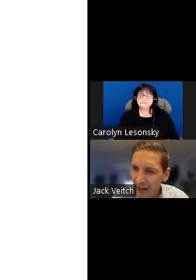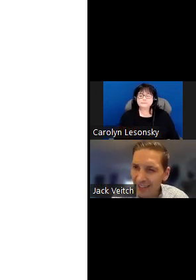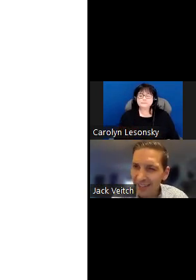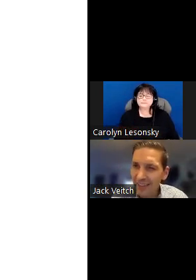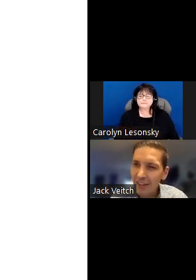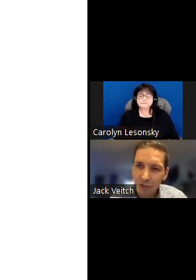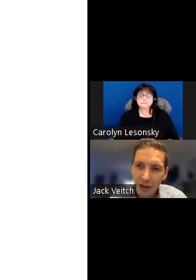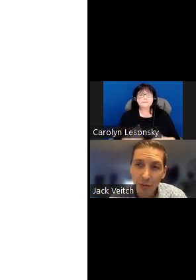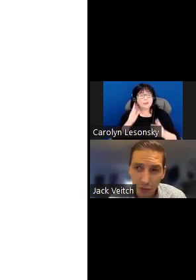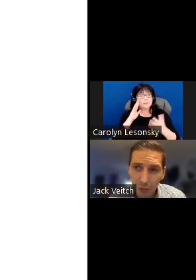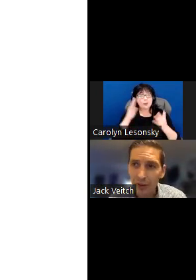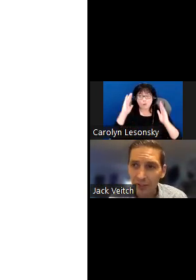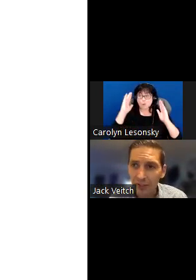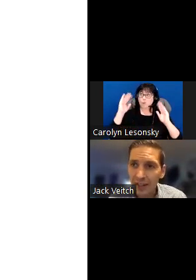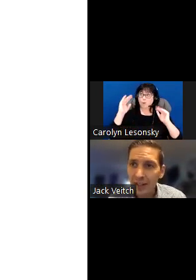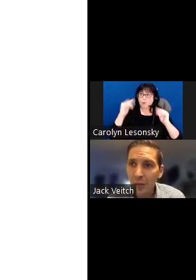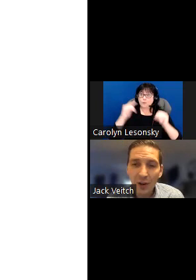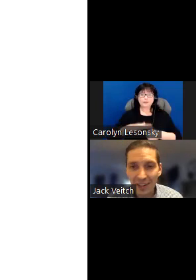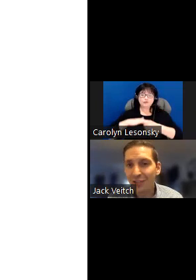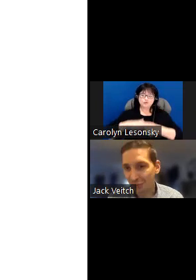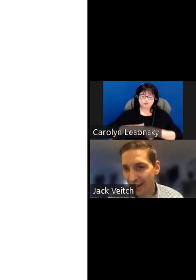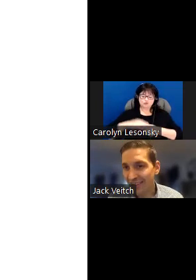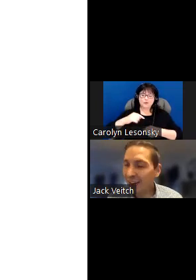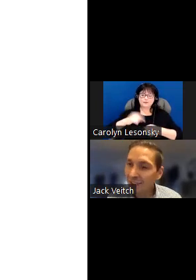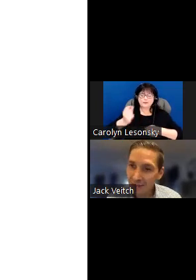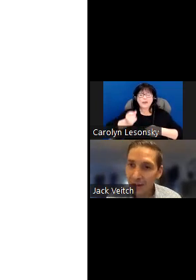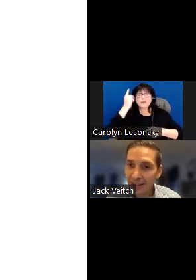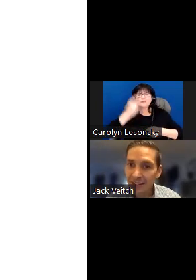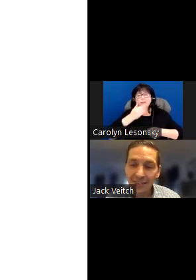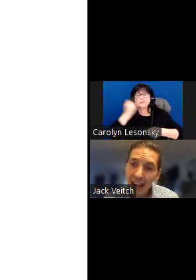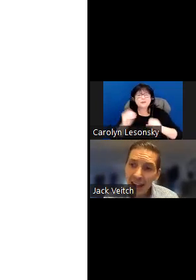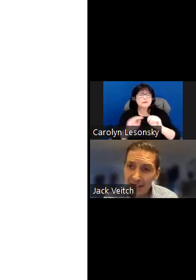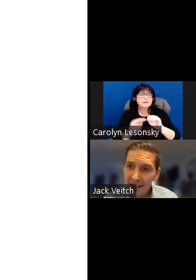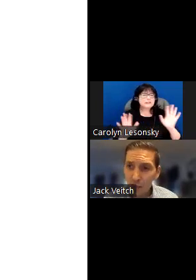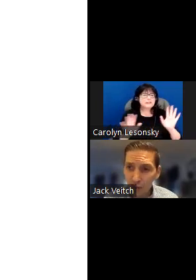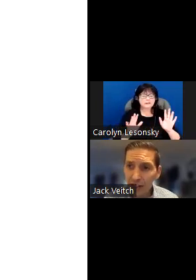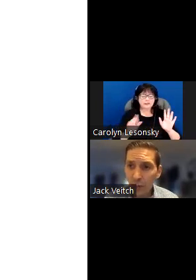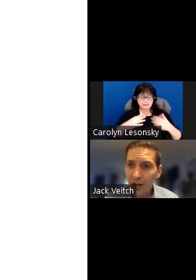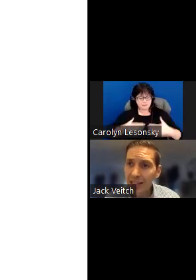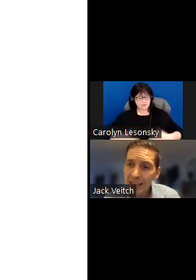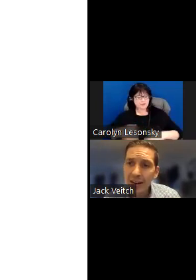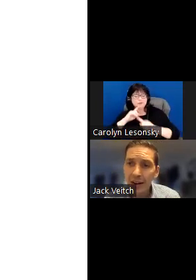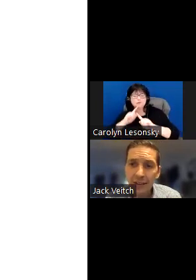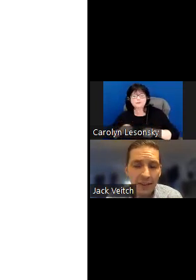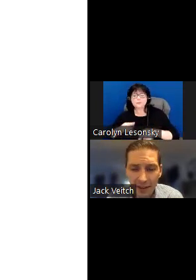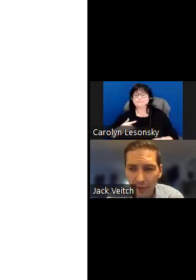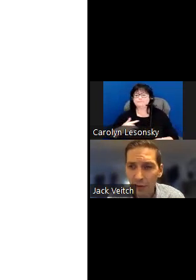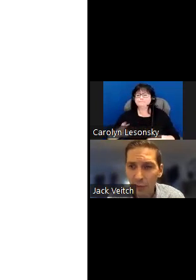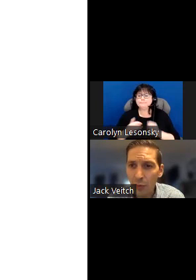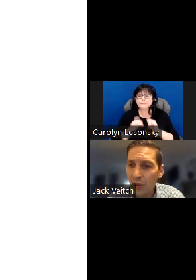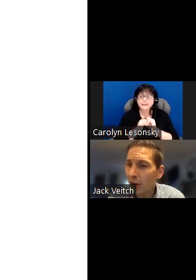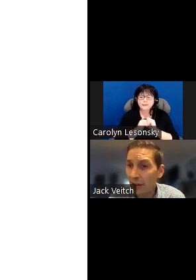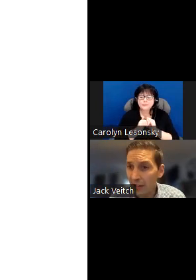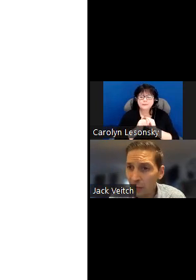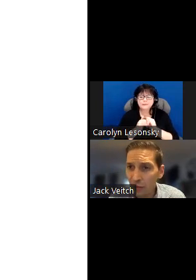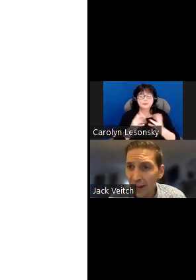understanding of stress and stress responses. What is stress? How does it impact us? And then really, I want to key on the